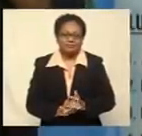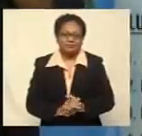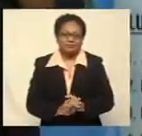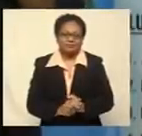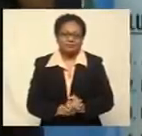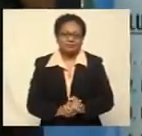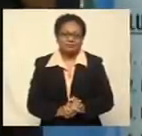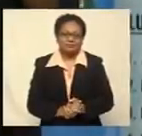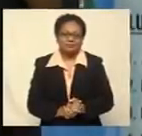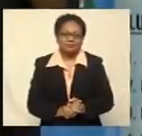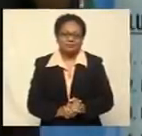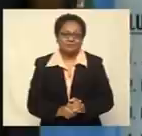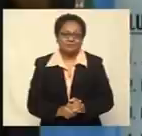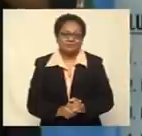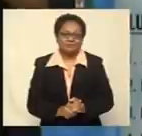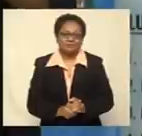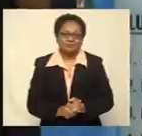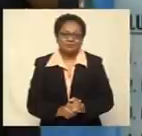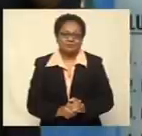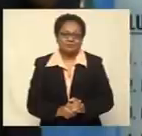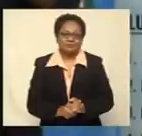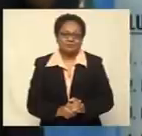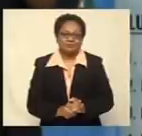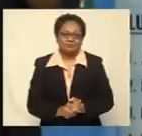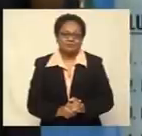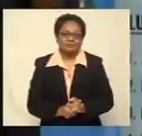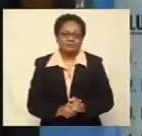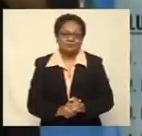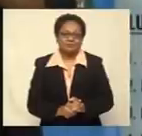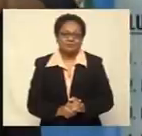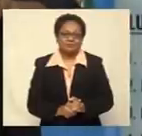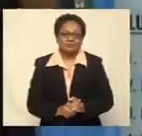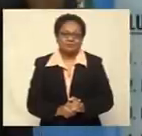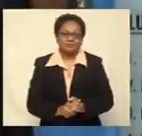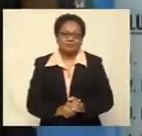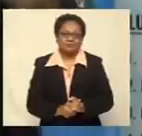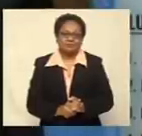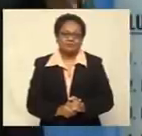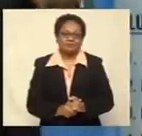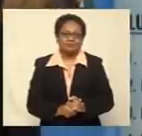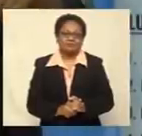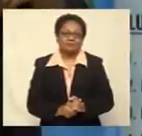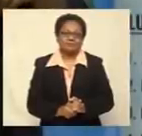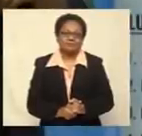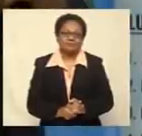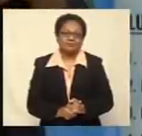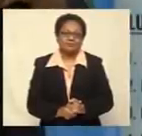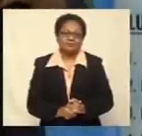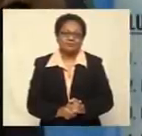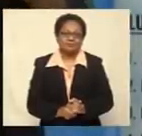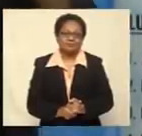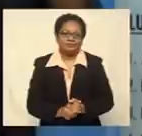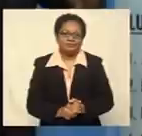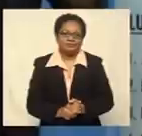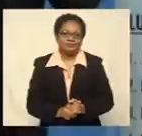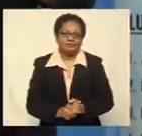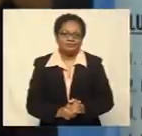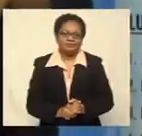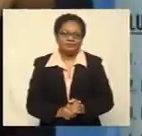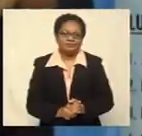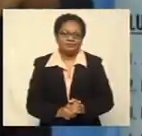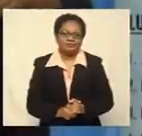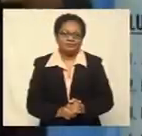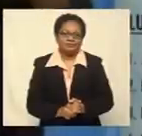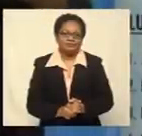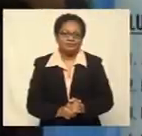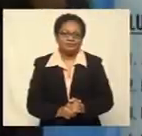quickly. We did not need to publish lists of times or location online to do so. Instead, the app